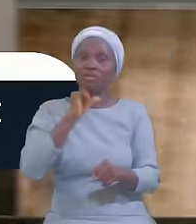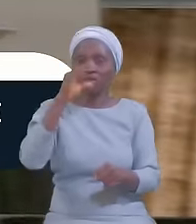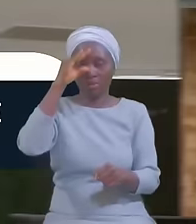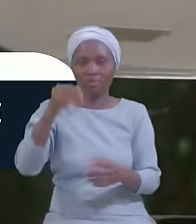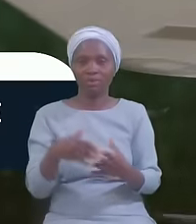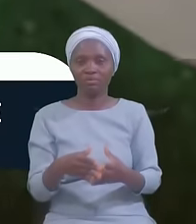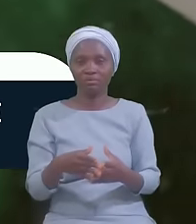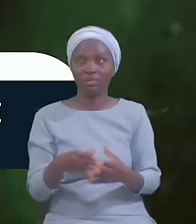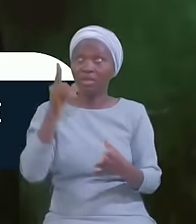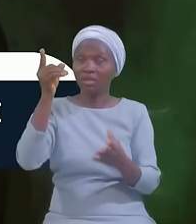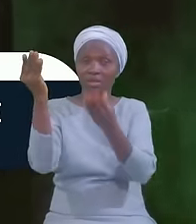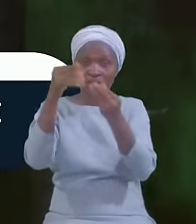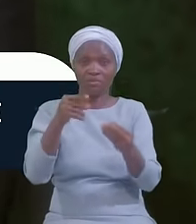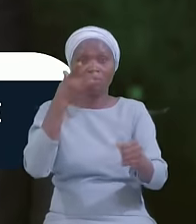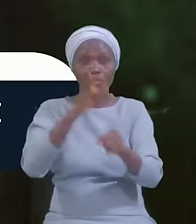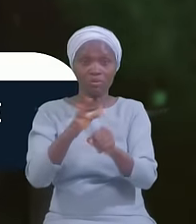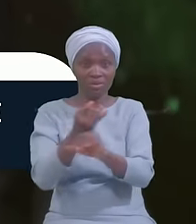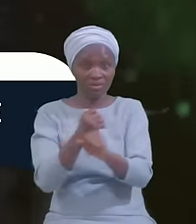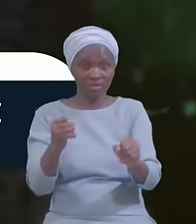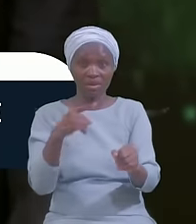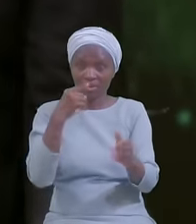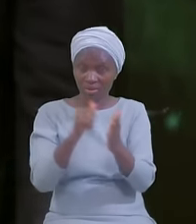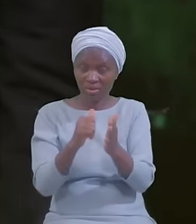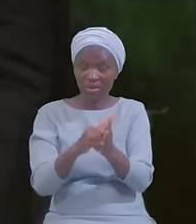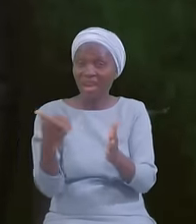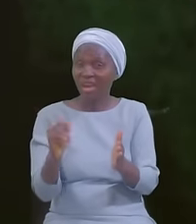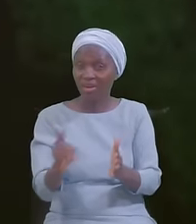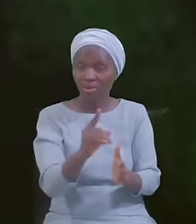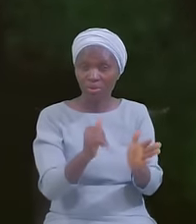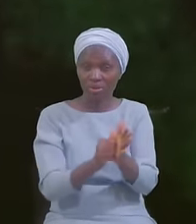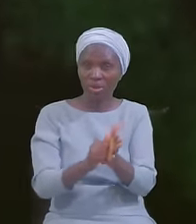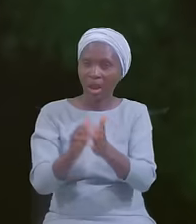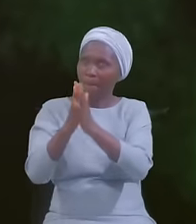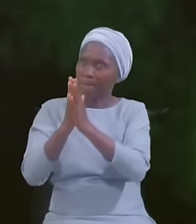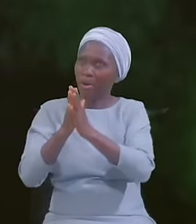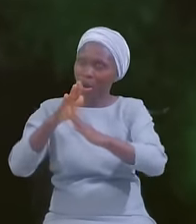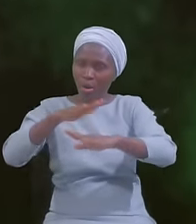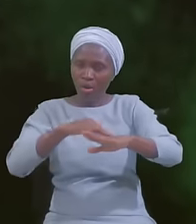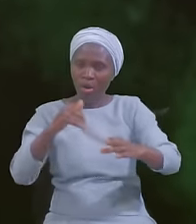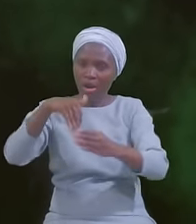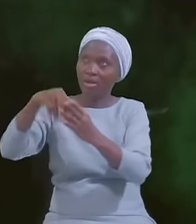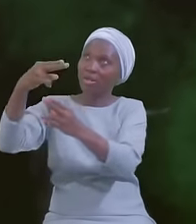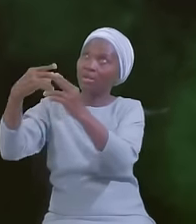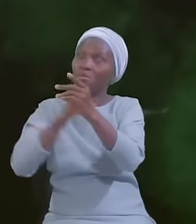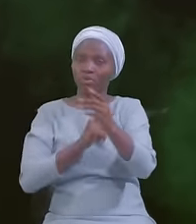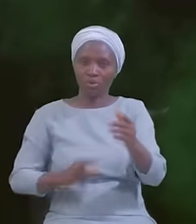of salvation? Whosoever shall call on the name of the Lord shall be